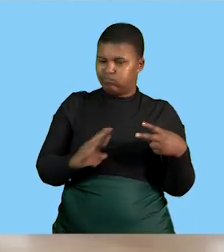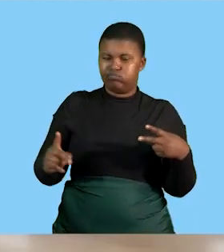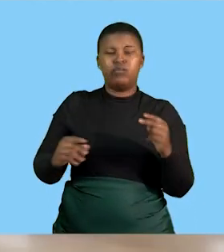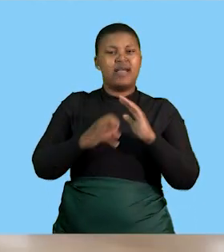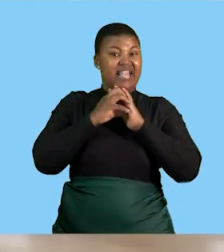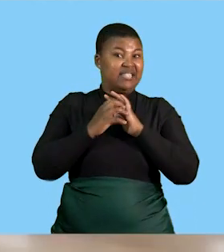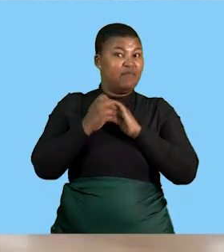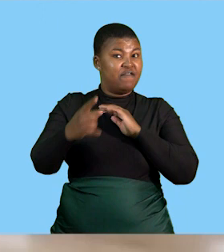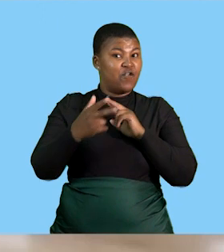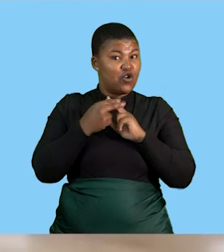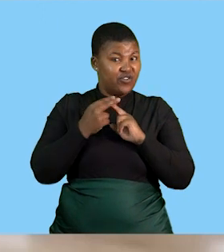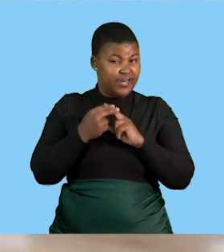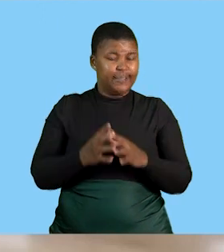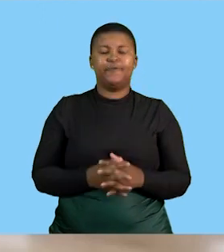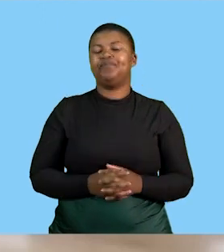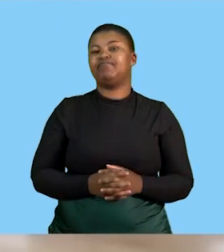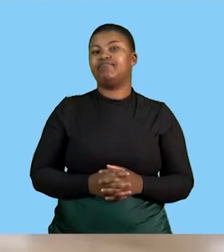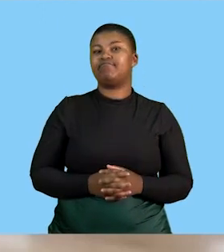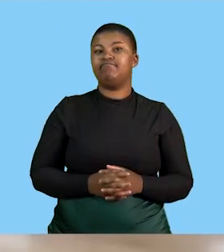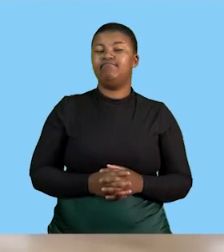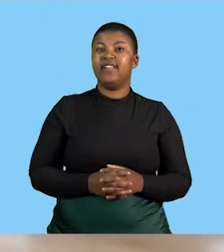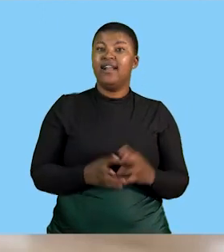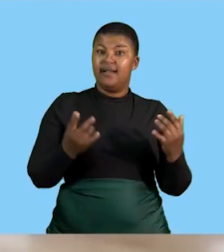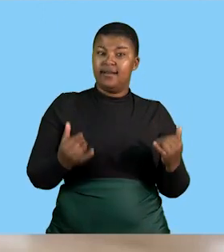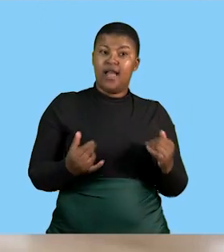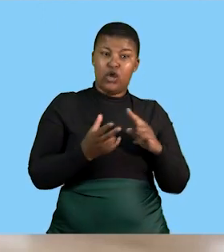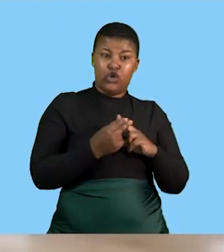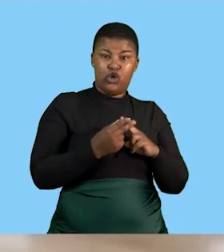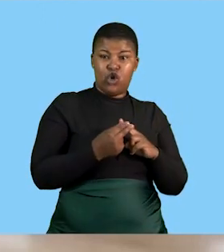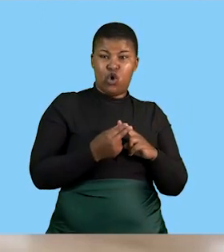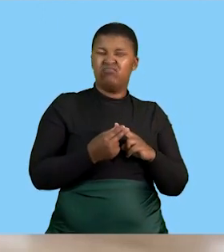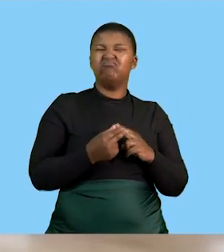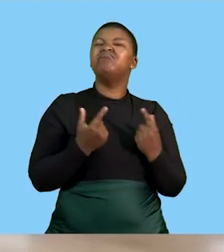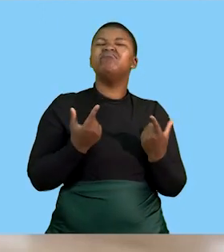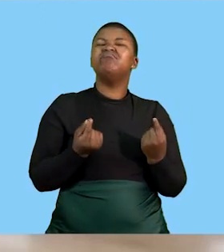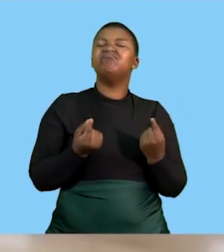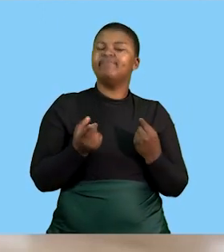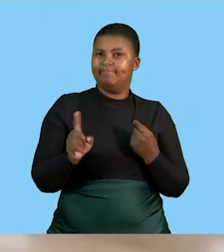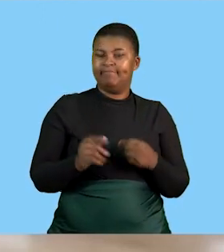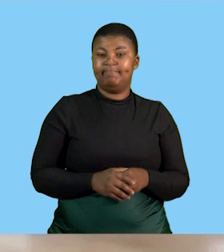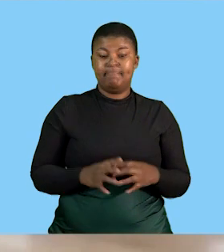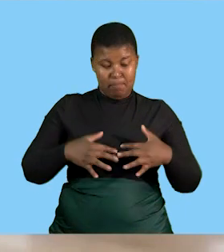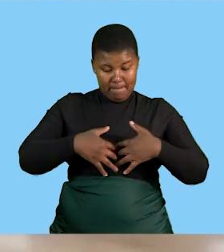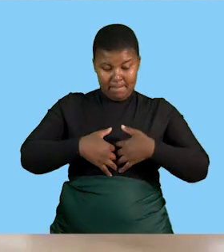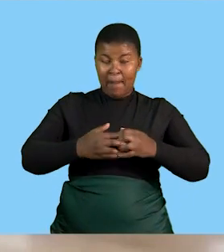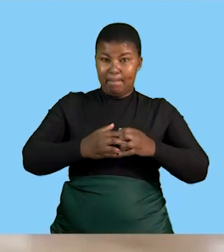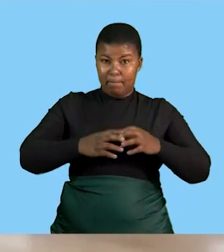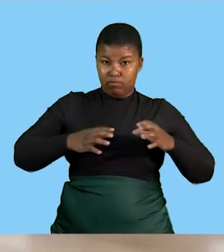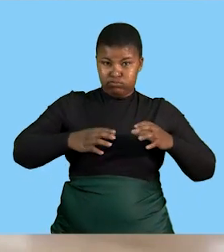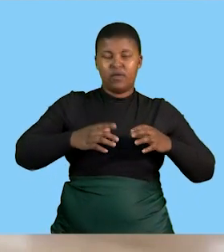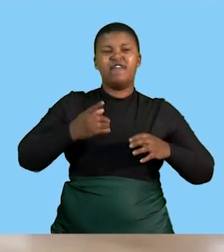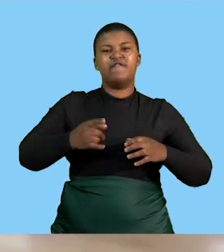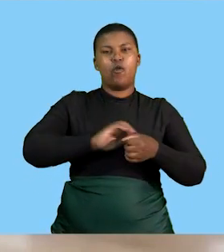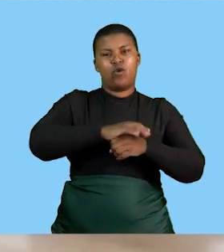unions. And what unions do is they form to protect the employees, and they must protect the